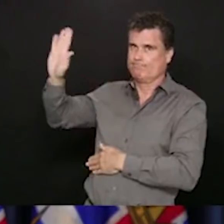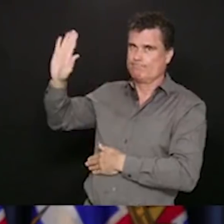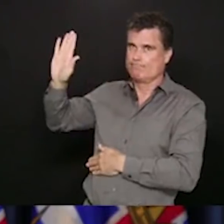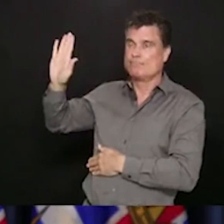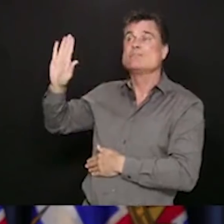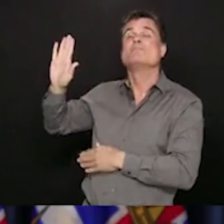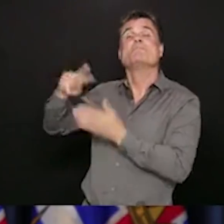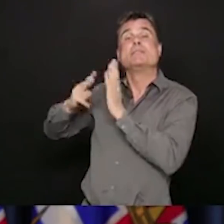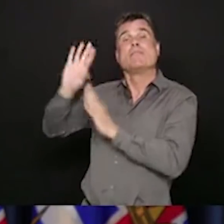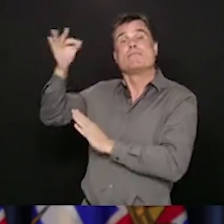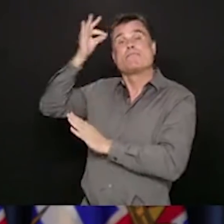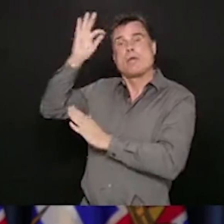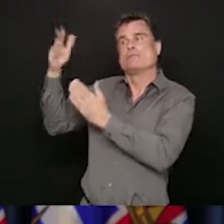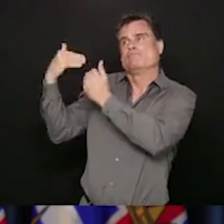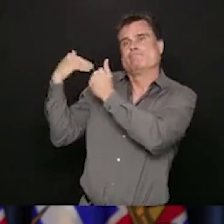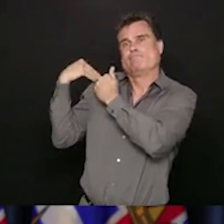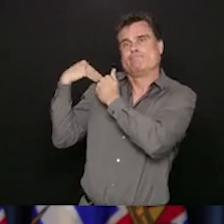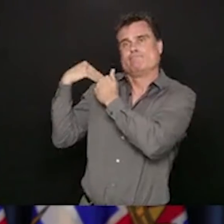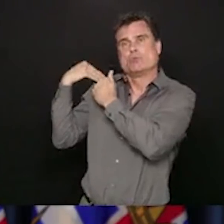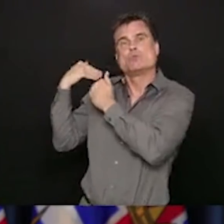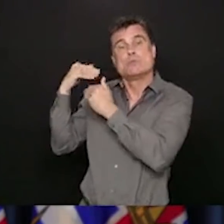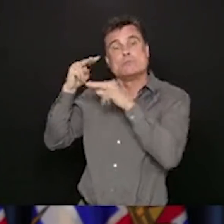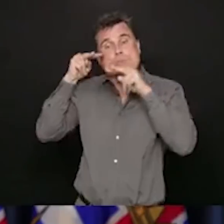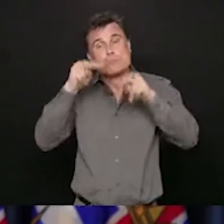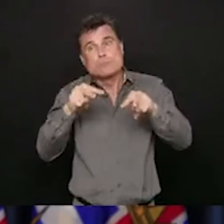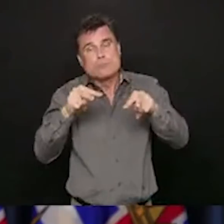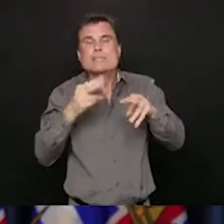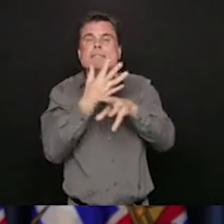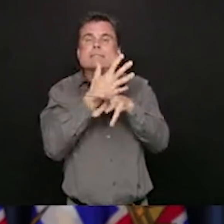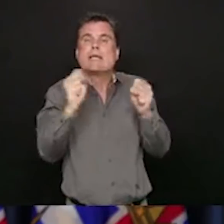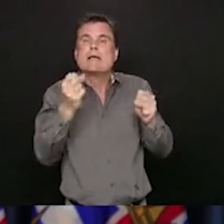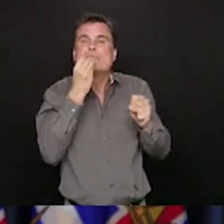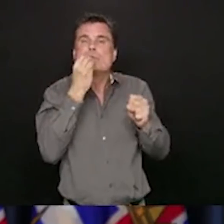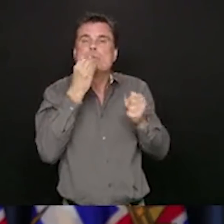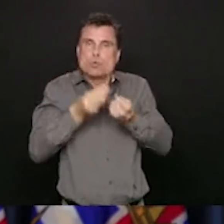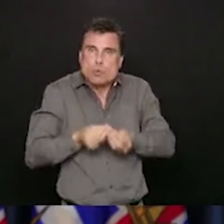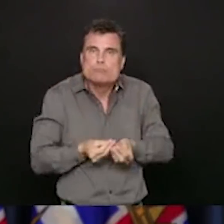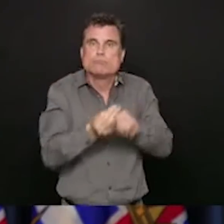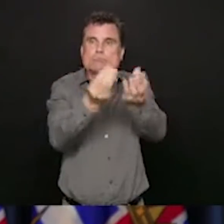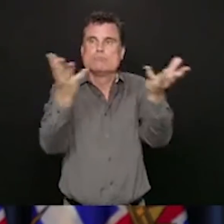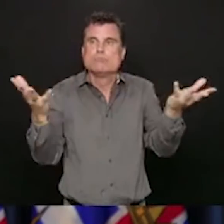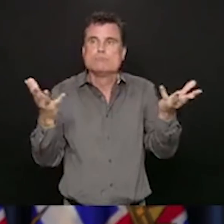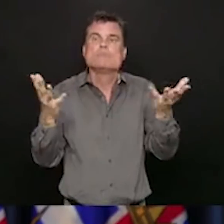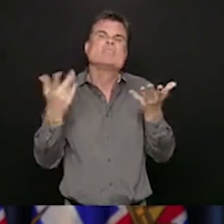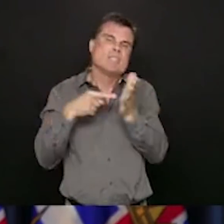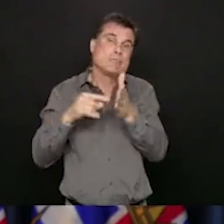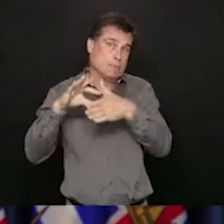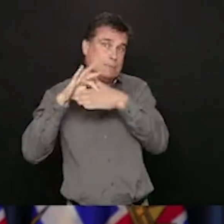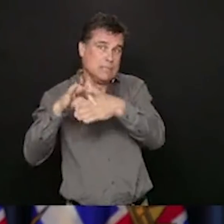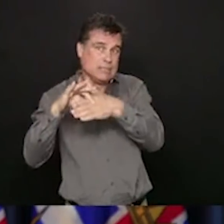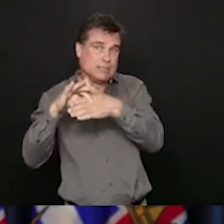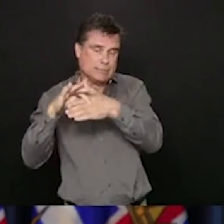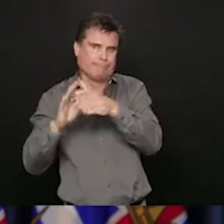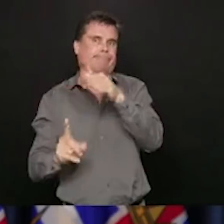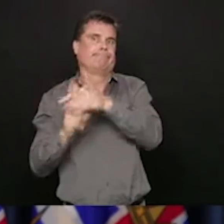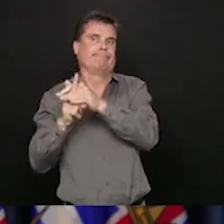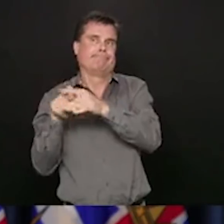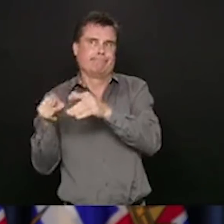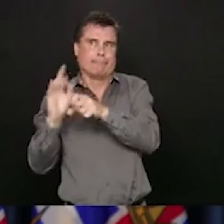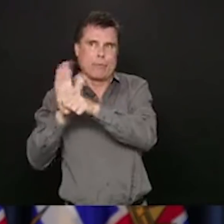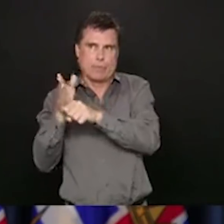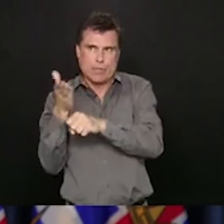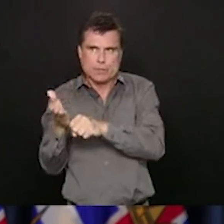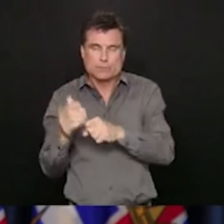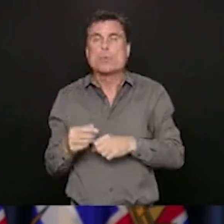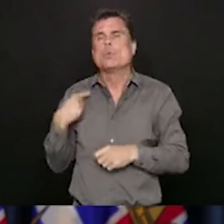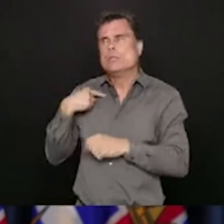the center point of that activity. We've been working cooperatively with the federal government to protect that food supply, and I want to encourage all British Columbians and